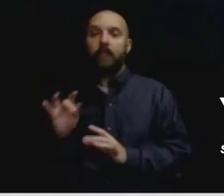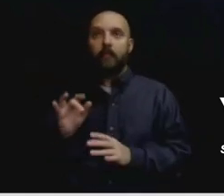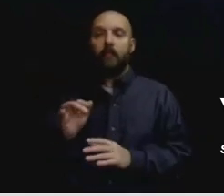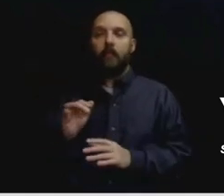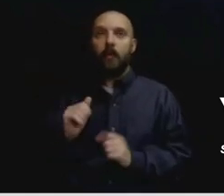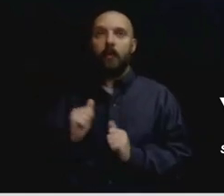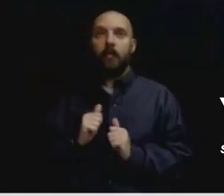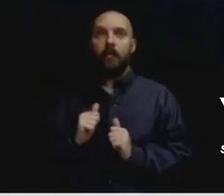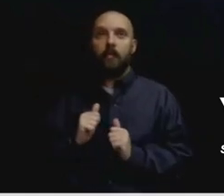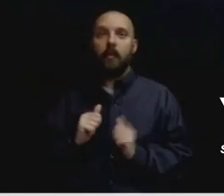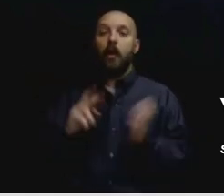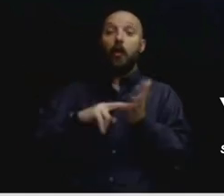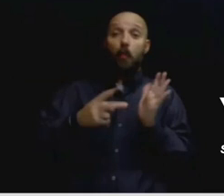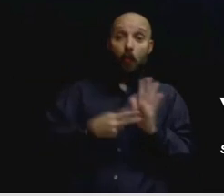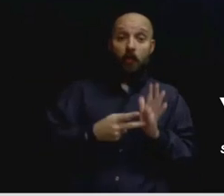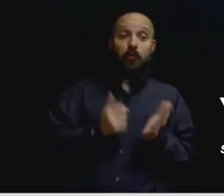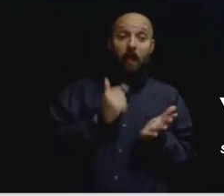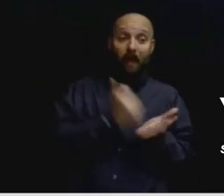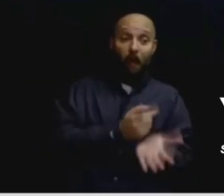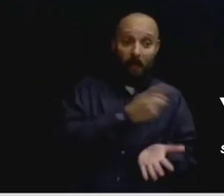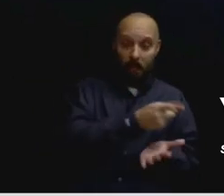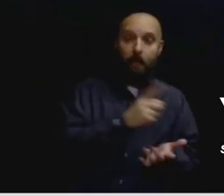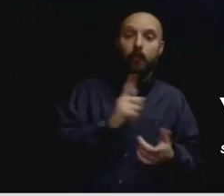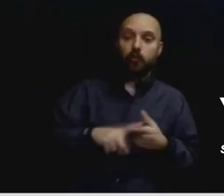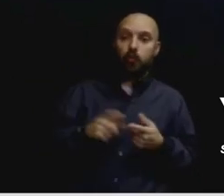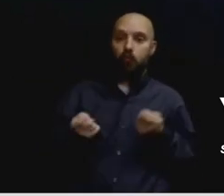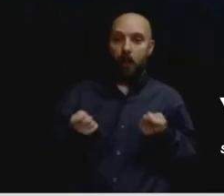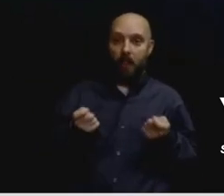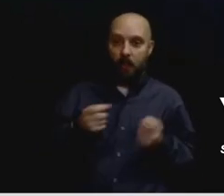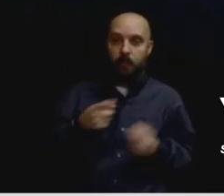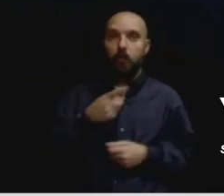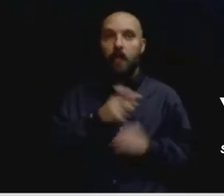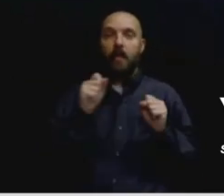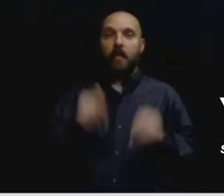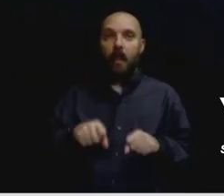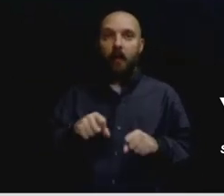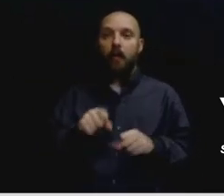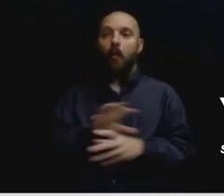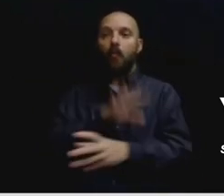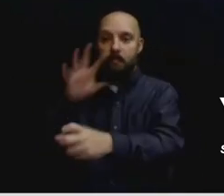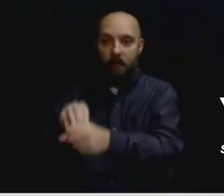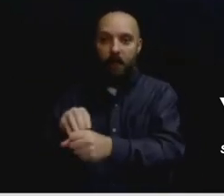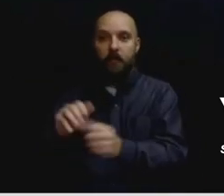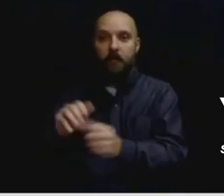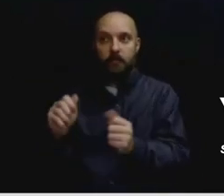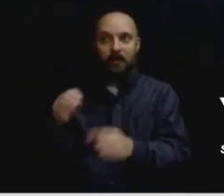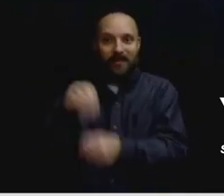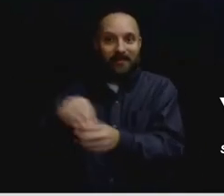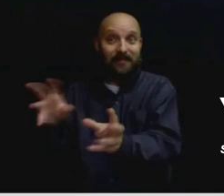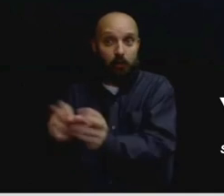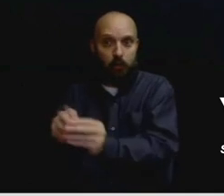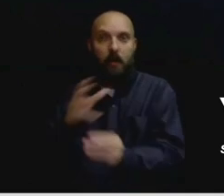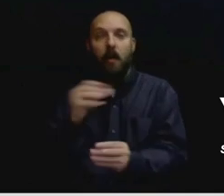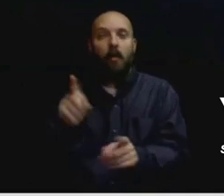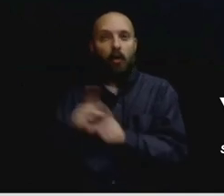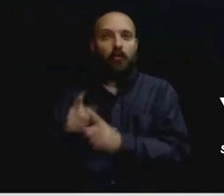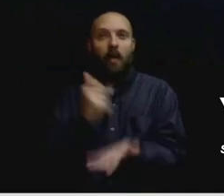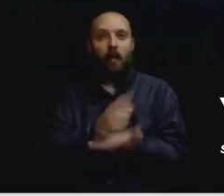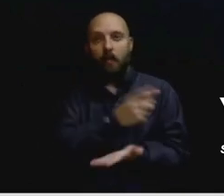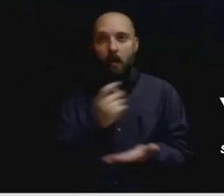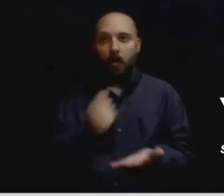The purpose is to help them be able to regulate so they're able to participate in session, and also to help them understand their